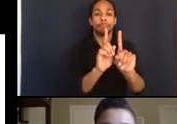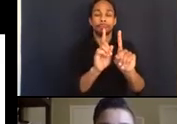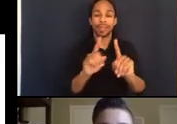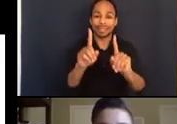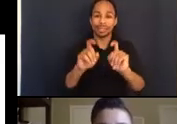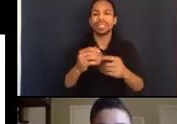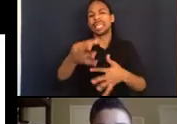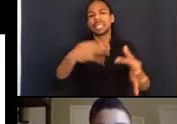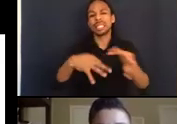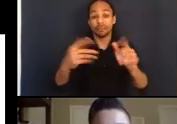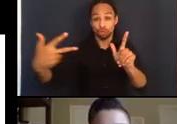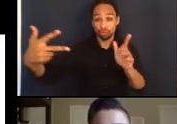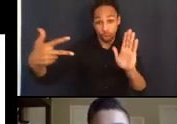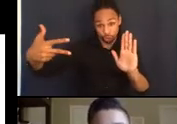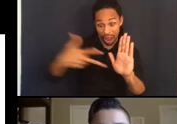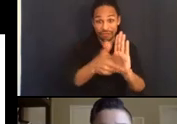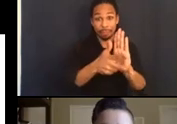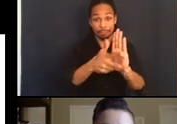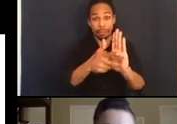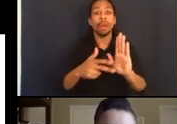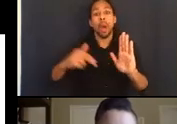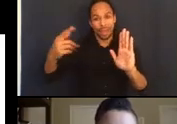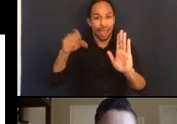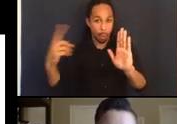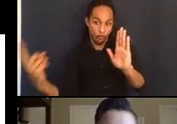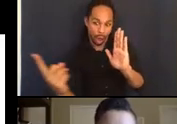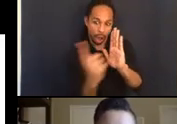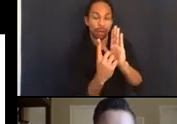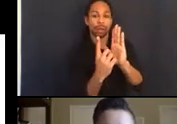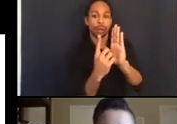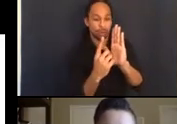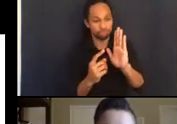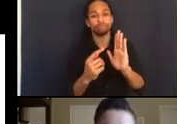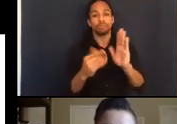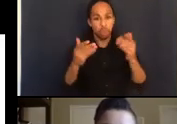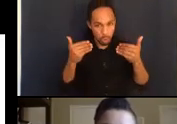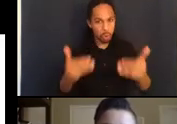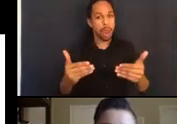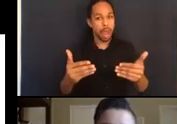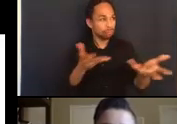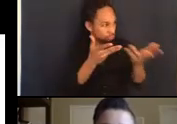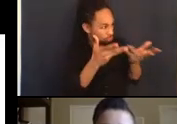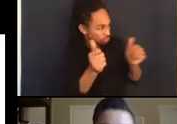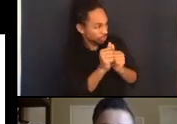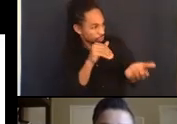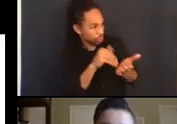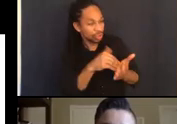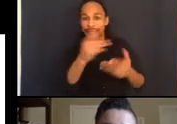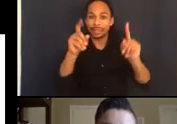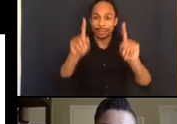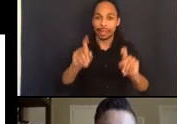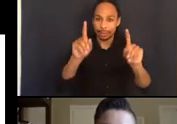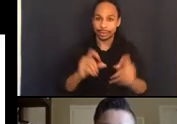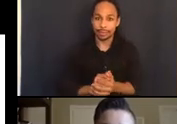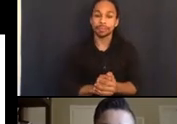We've also drafted a proposal to mobilize interdisciplinary teams in a partnership with the Department of Health to bring testing